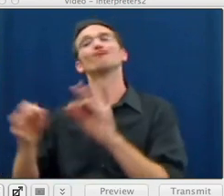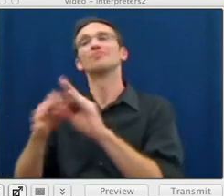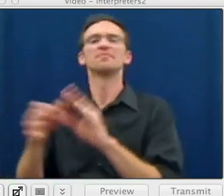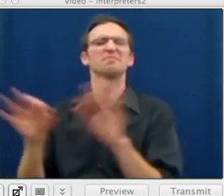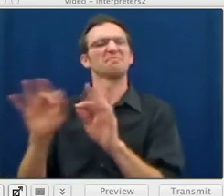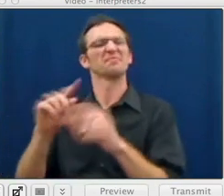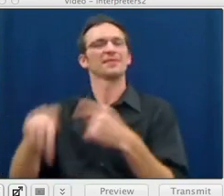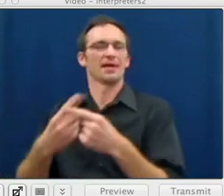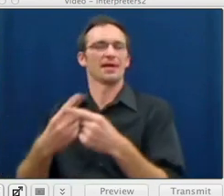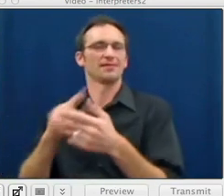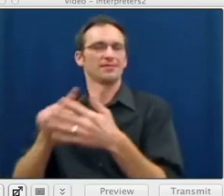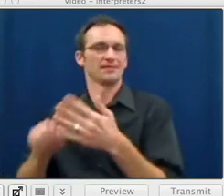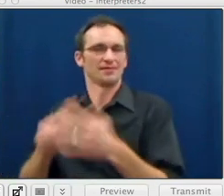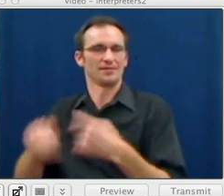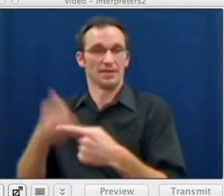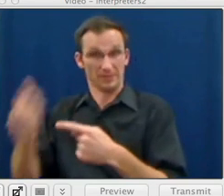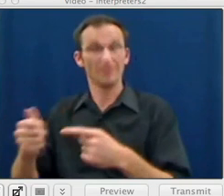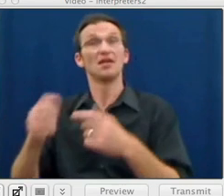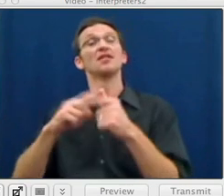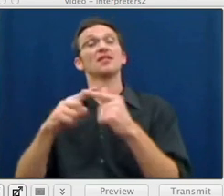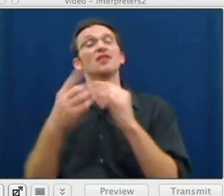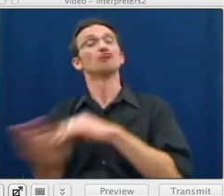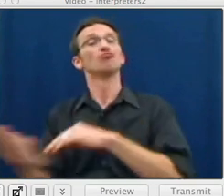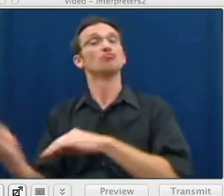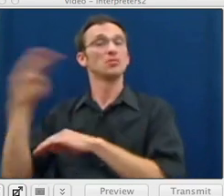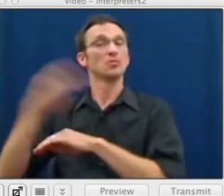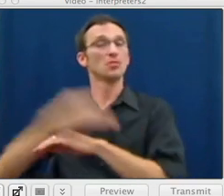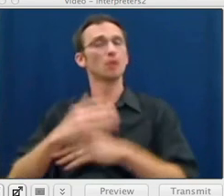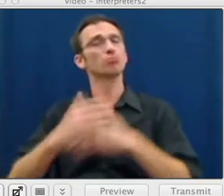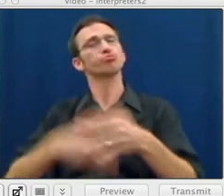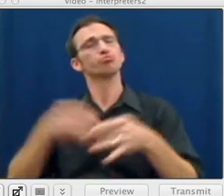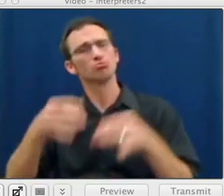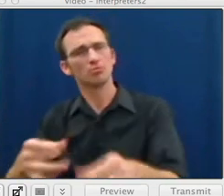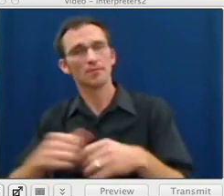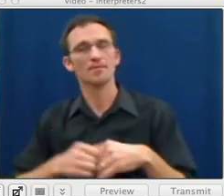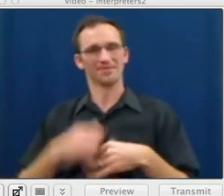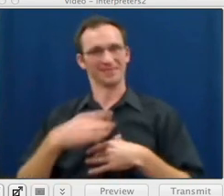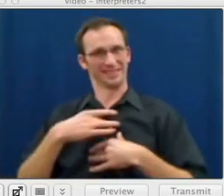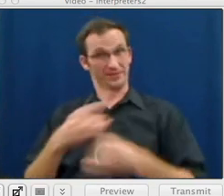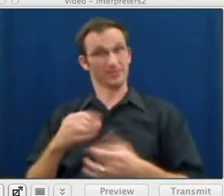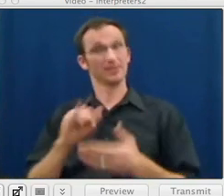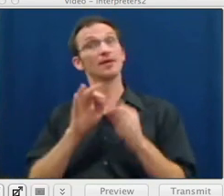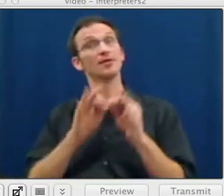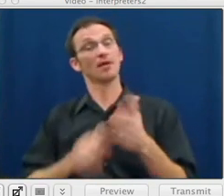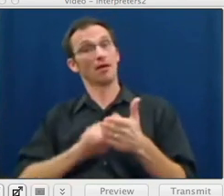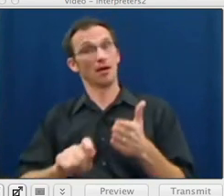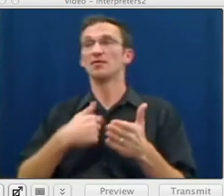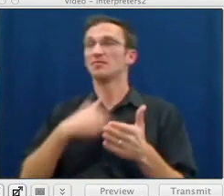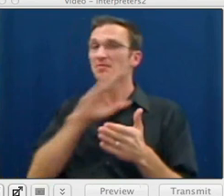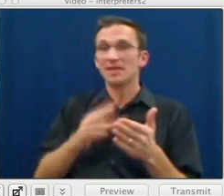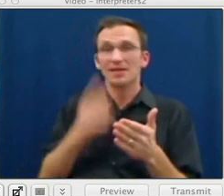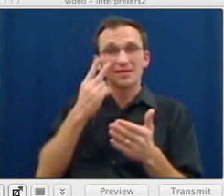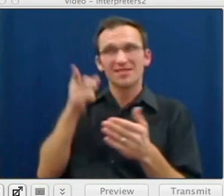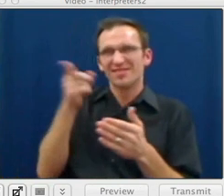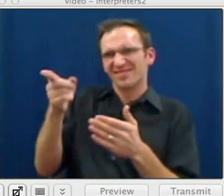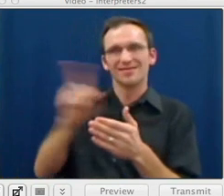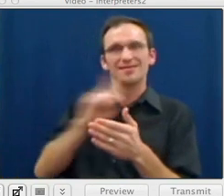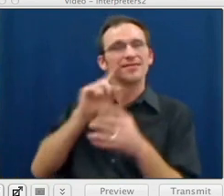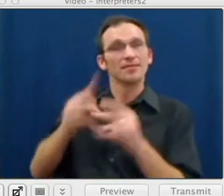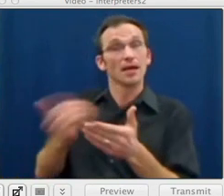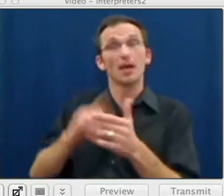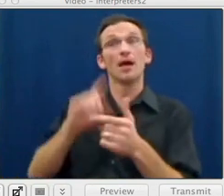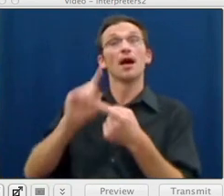no incidents the rest of the day. Interestingly, she adds, I didn't see that deaf person again until I was interpreting for her while she was stepping down